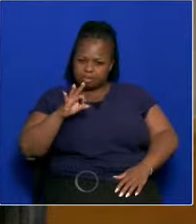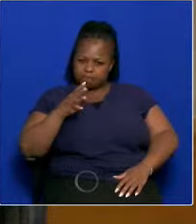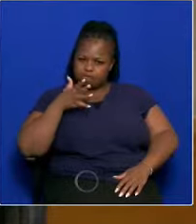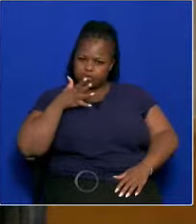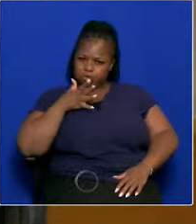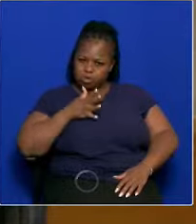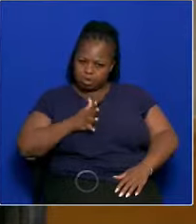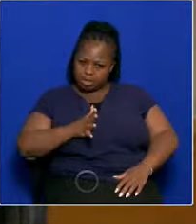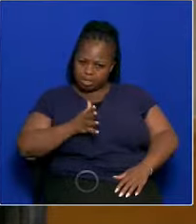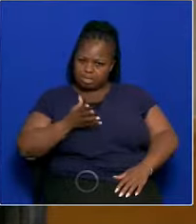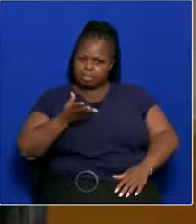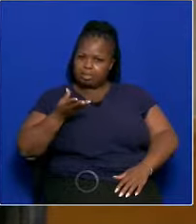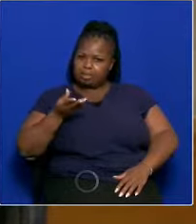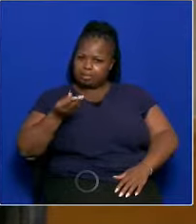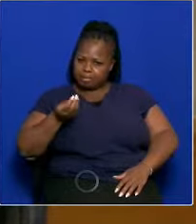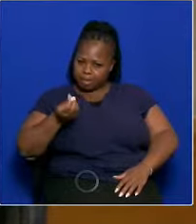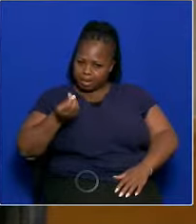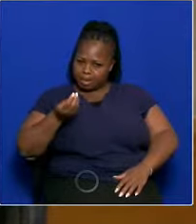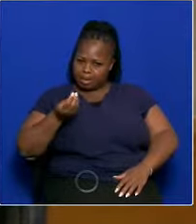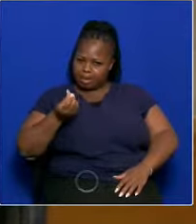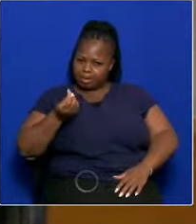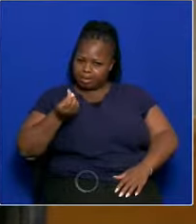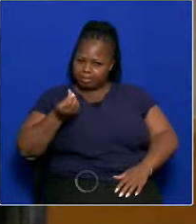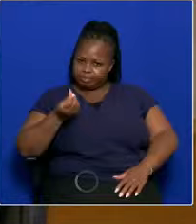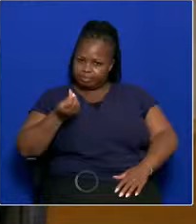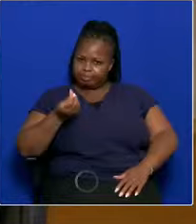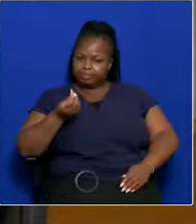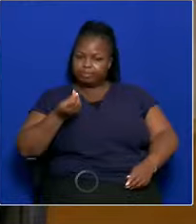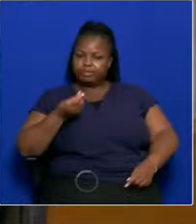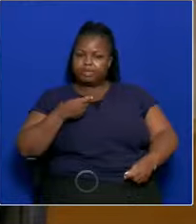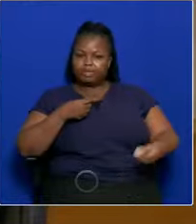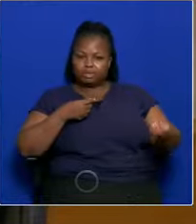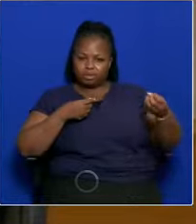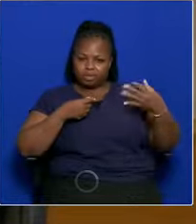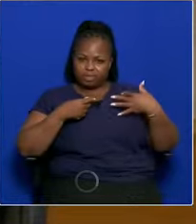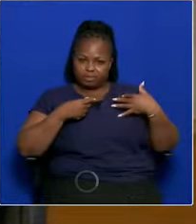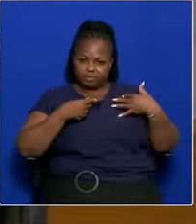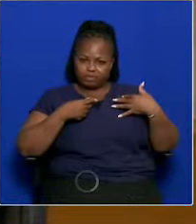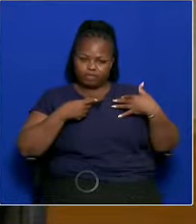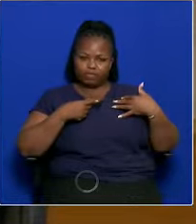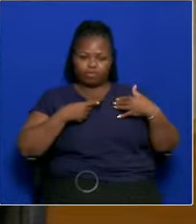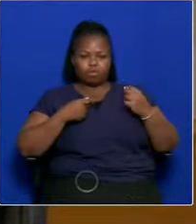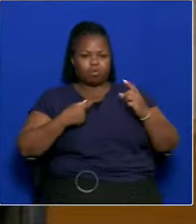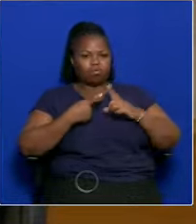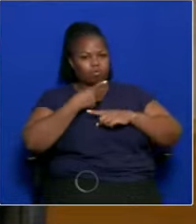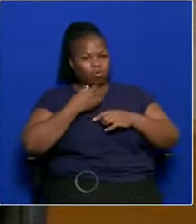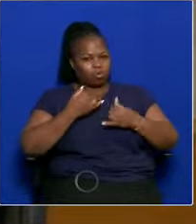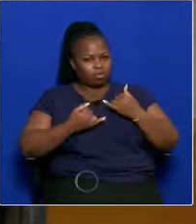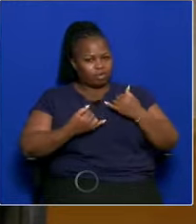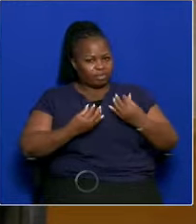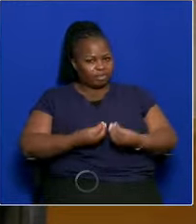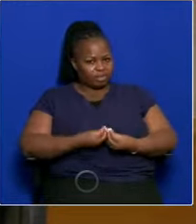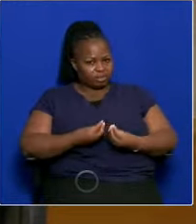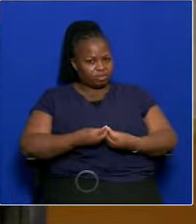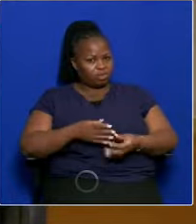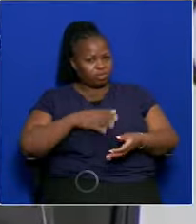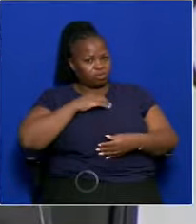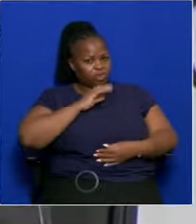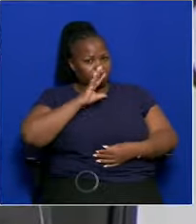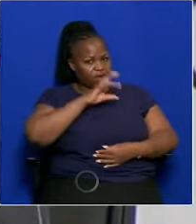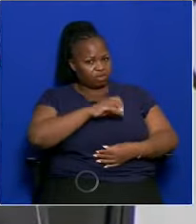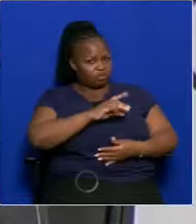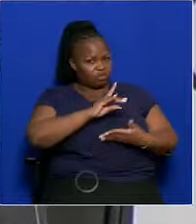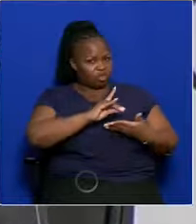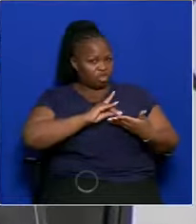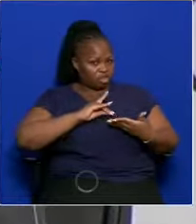money and it was given to you for improper reasons, you would have asked for cash. Yeah, that